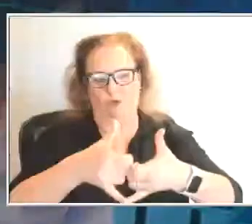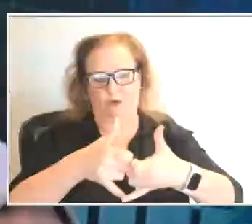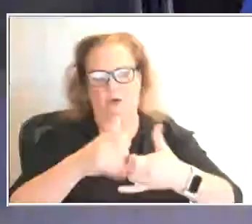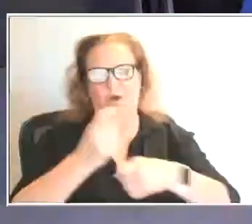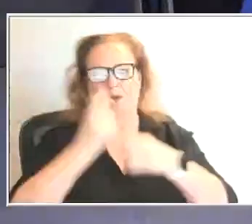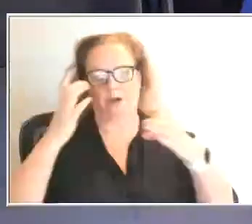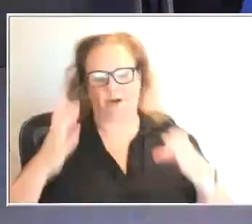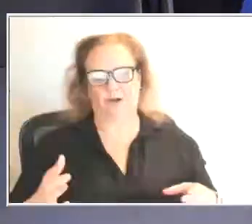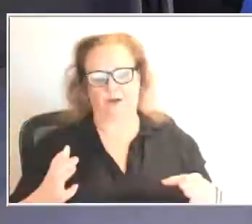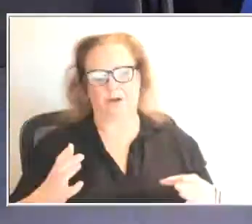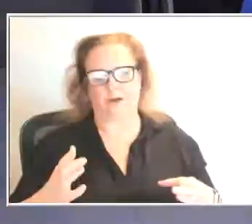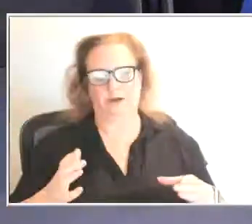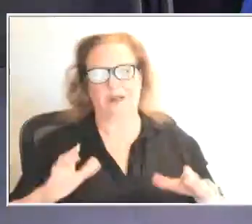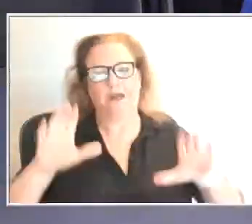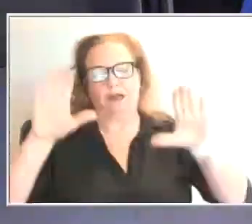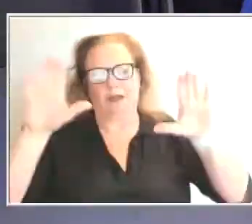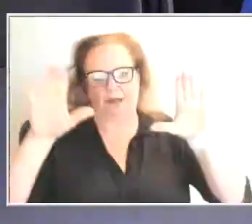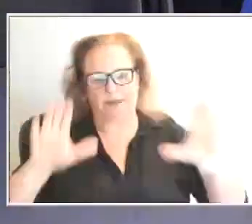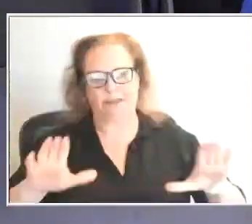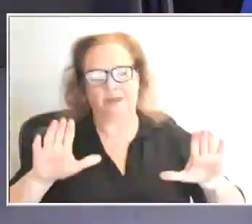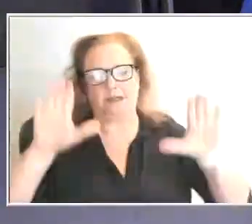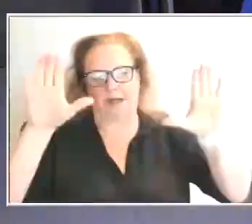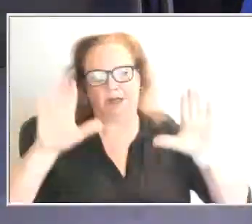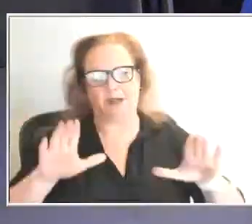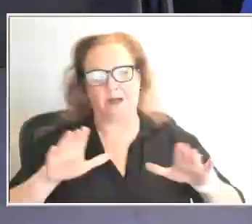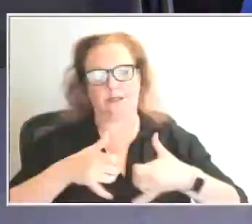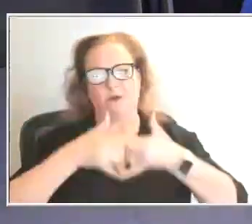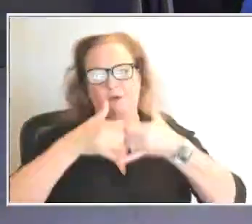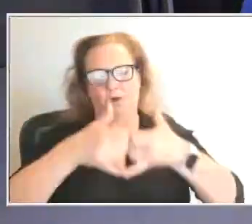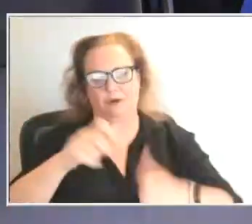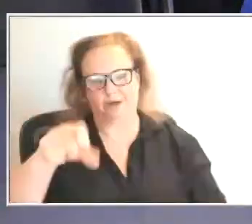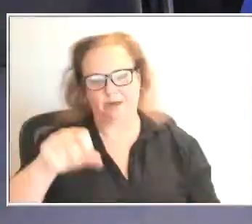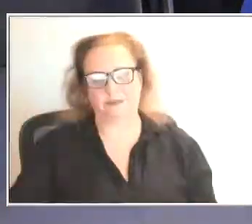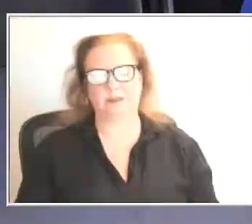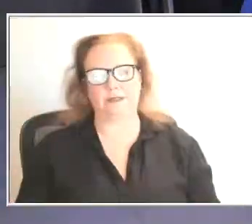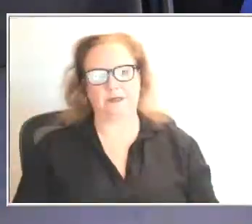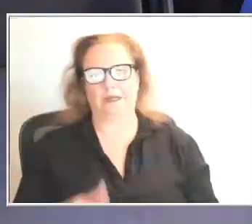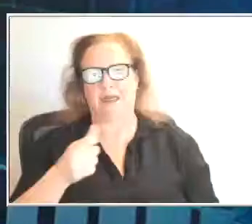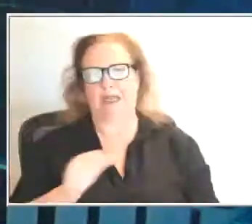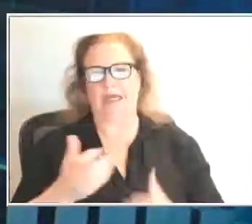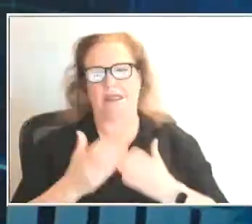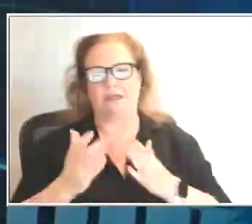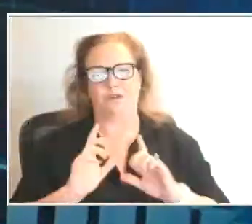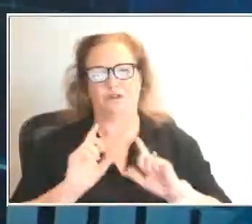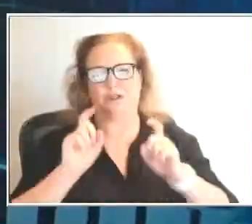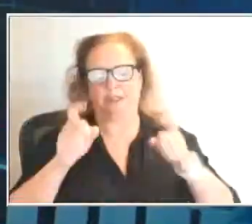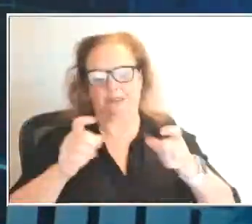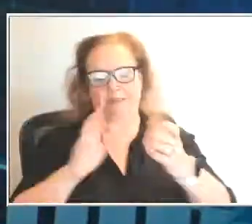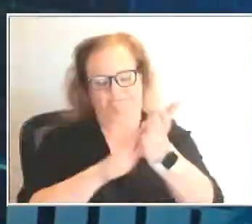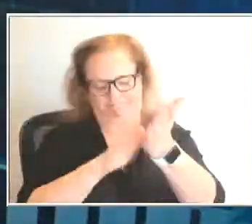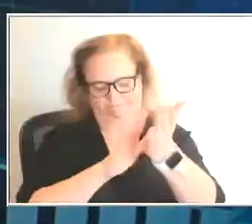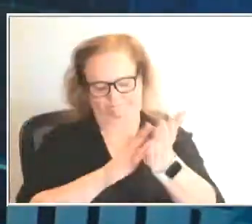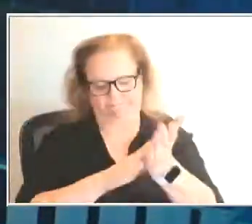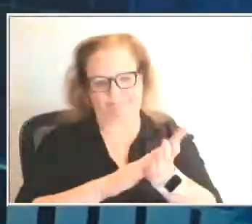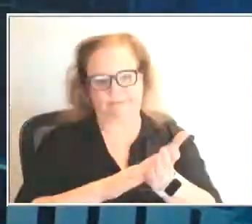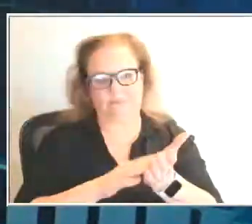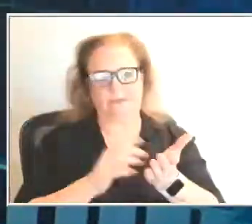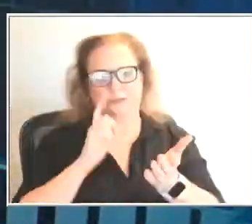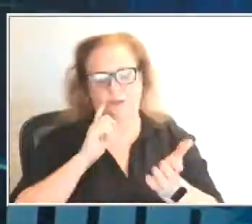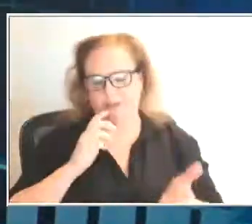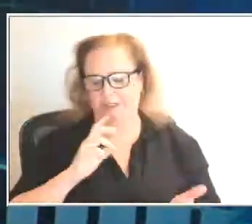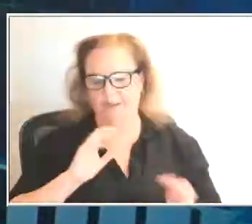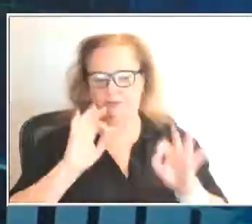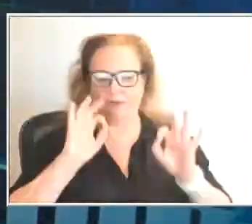for outstanding So I've nursing heard. gear. Yeah, that's a big darn deal. So anything she gets as far as accolades, she is a credit to